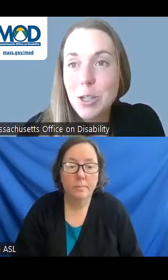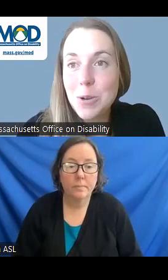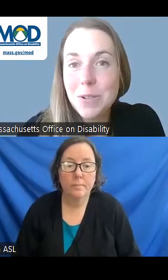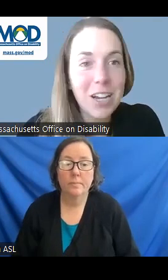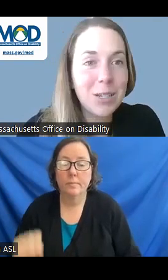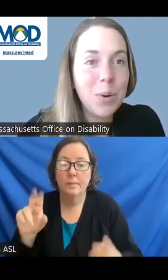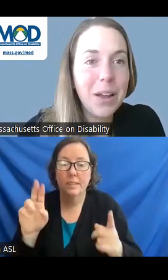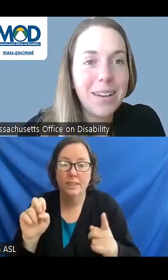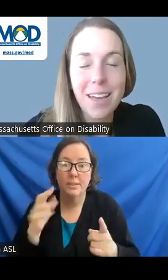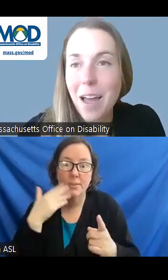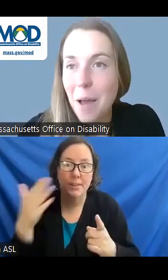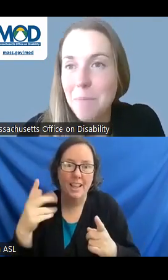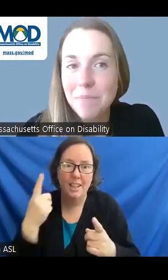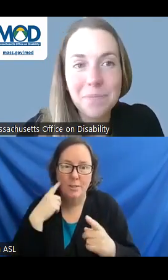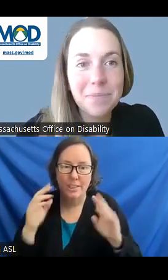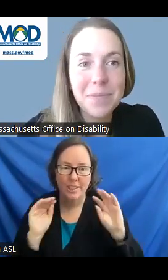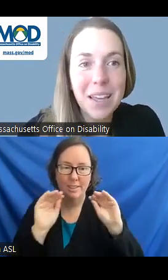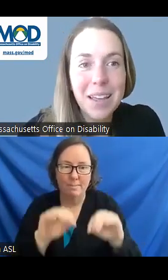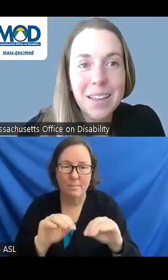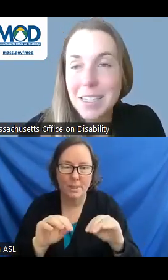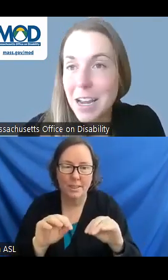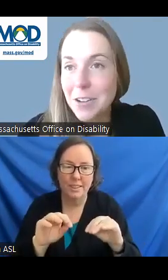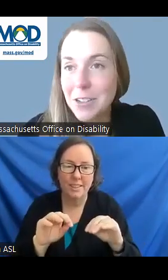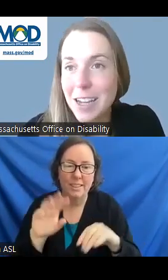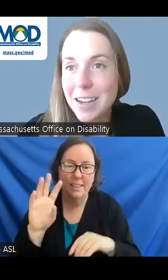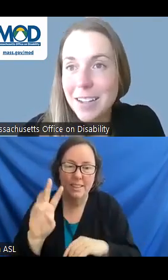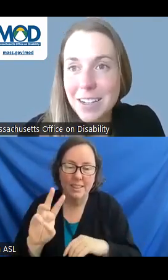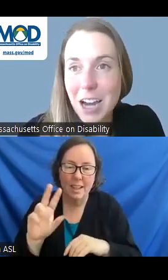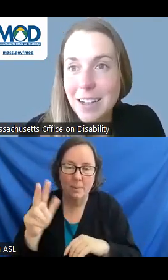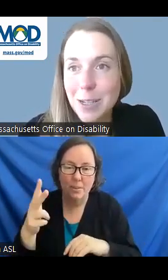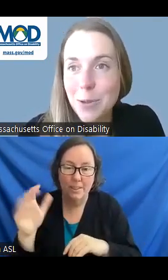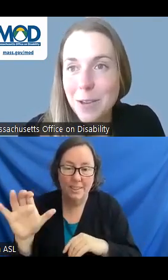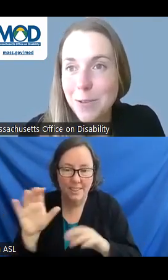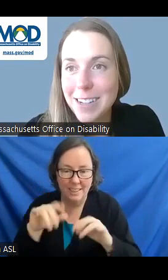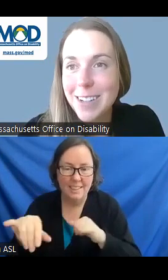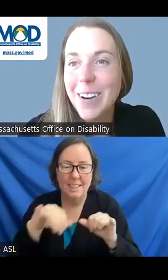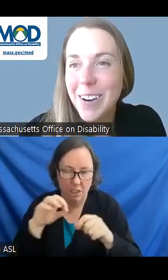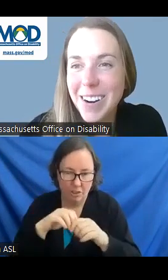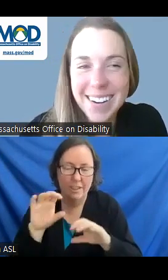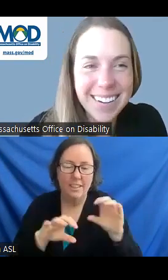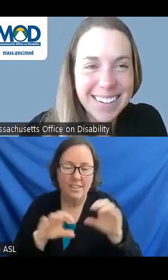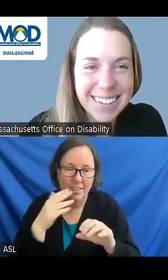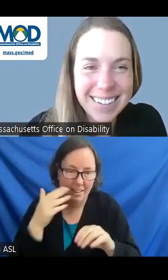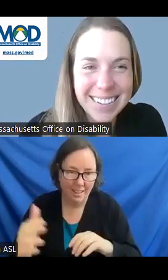And Sue just put the standards in the chat. So thank you for that, Sue.